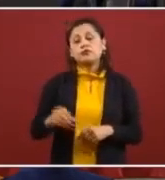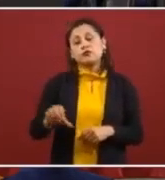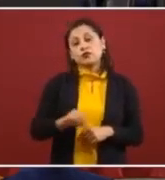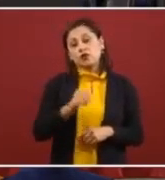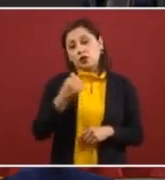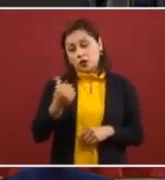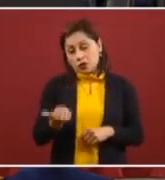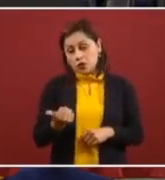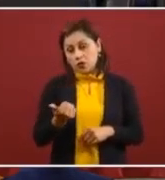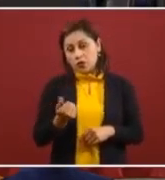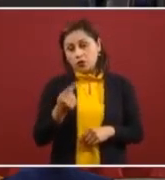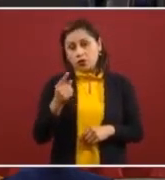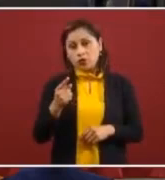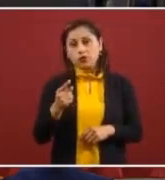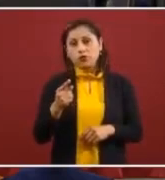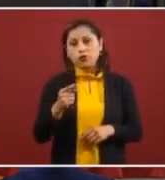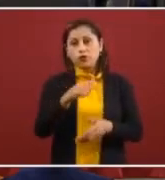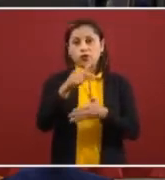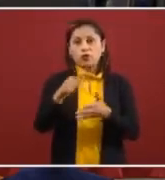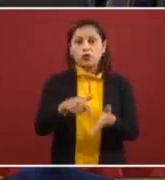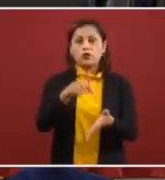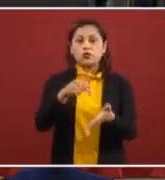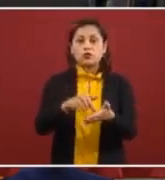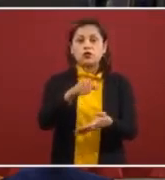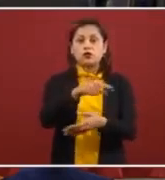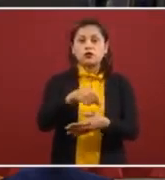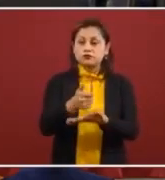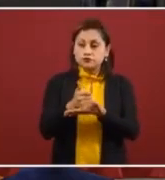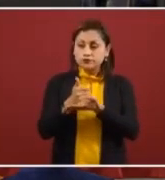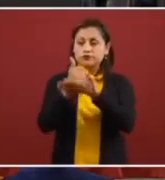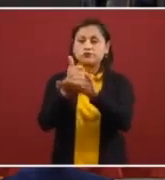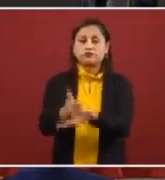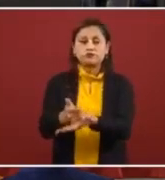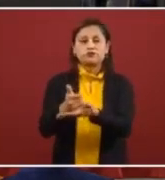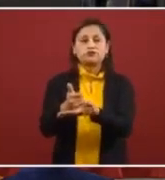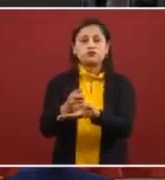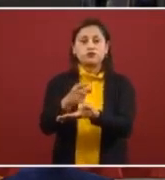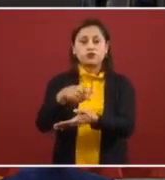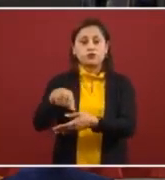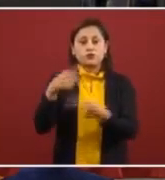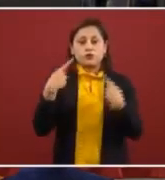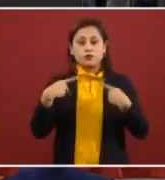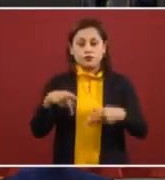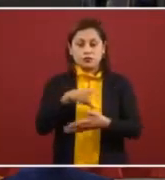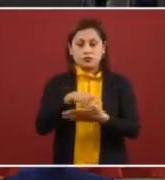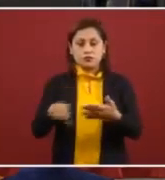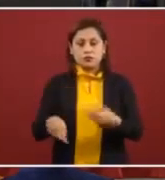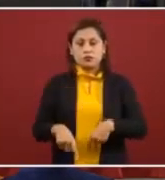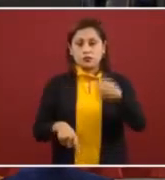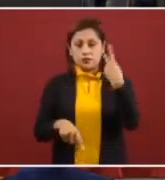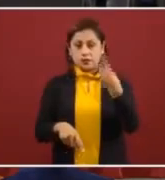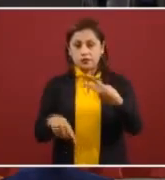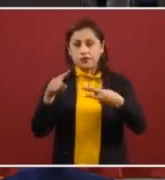So the service stations now for the consumers.